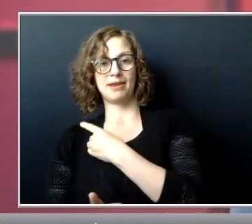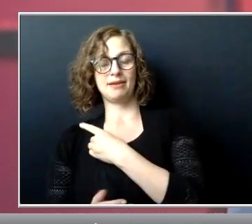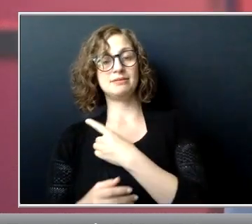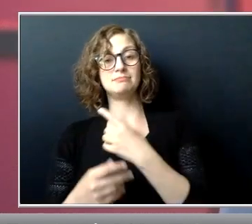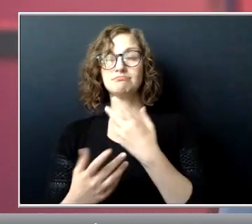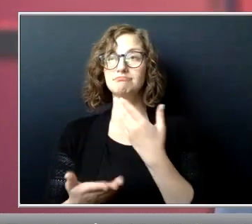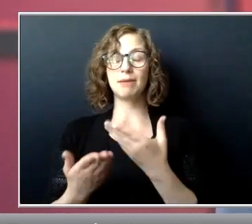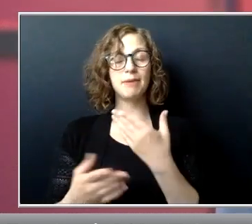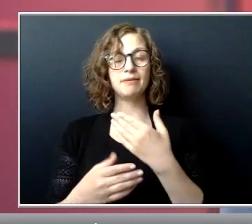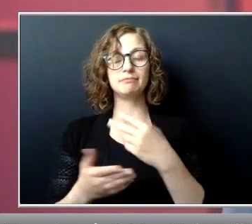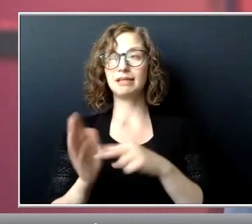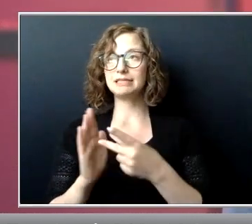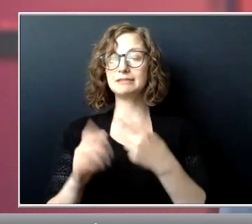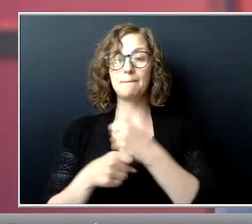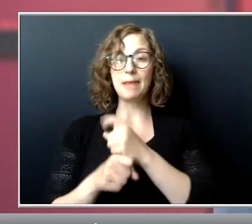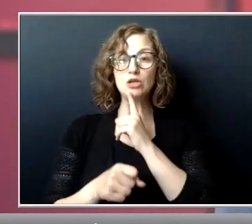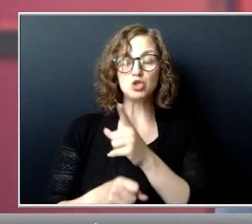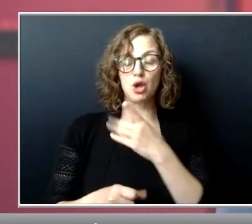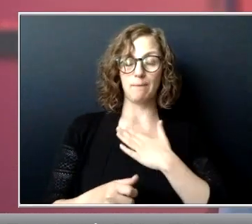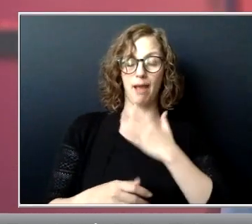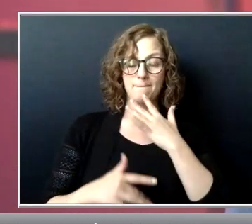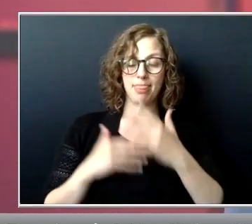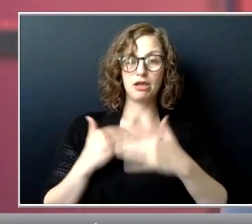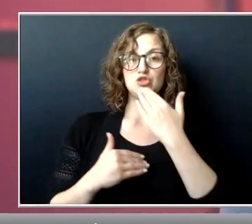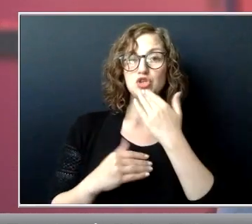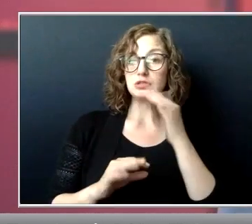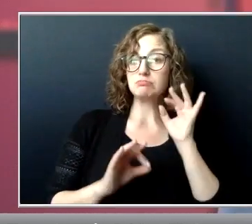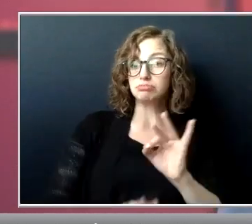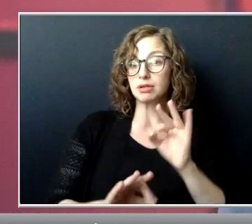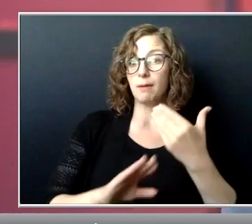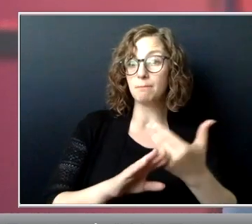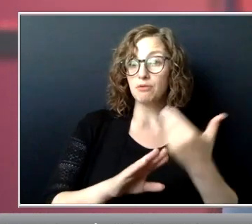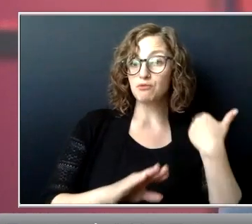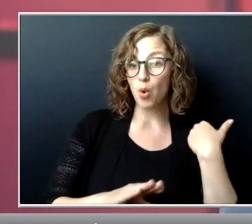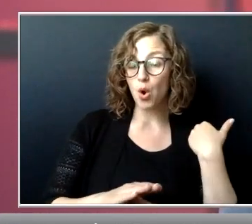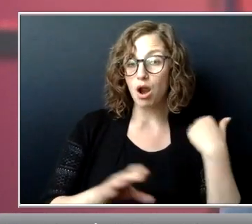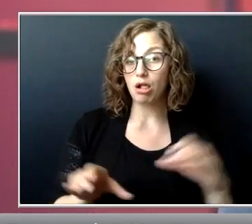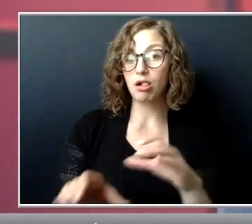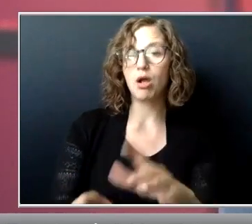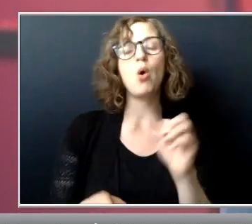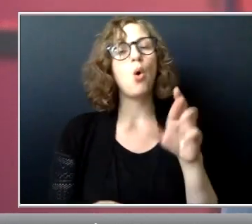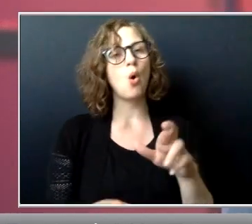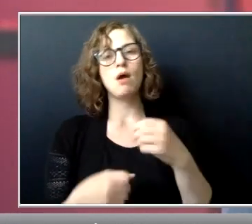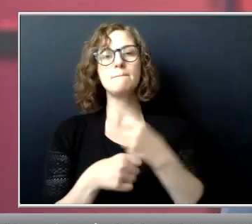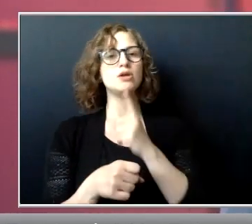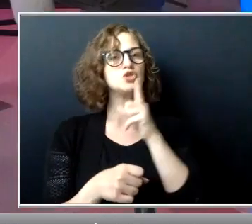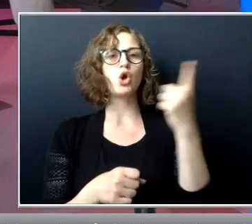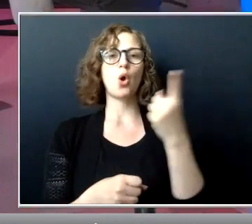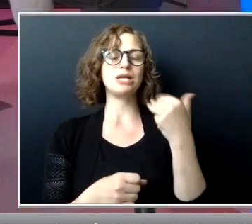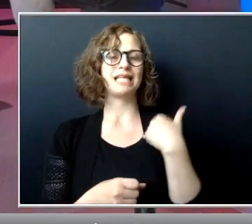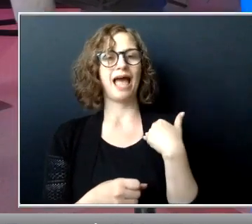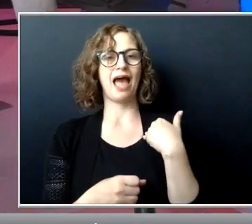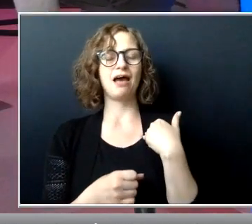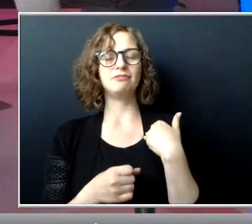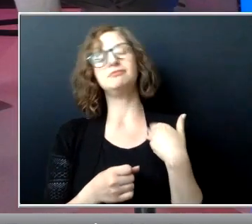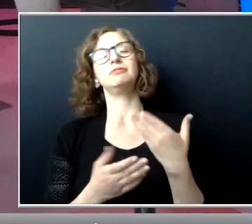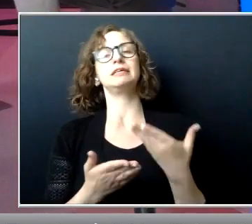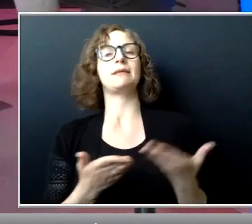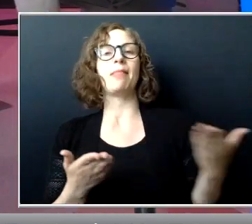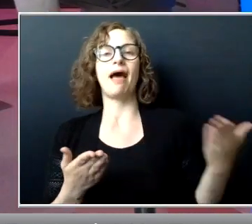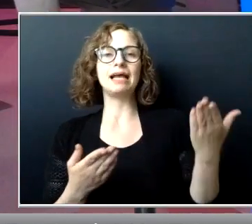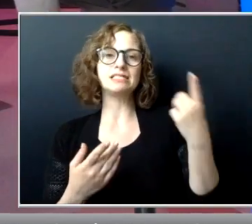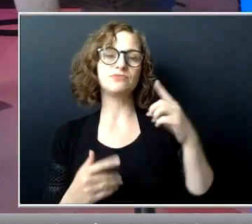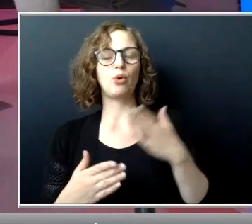certain activities, or making sure that I carry low blood sugar supplies with me everywhere I go. What are low blood sugar supplies?